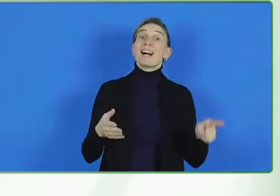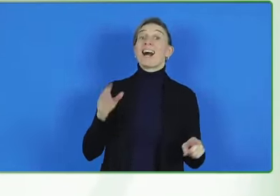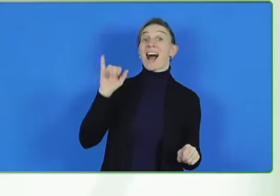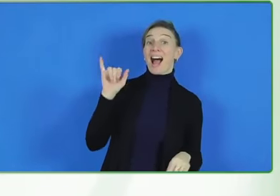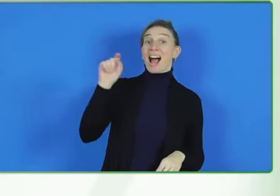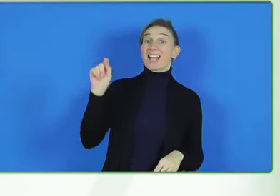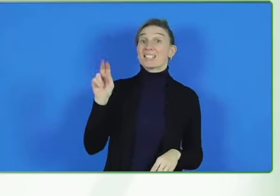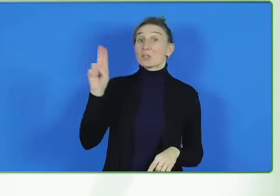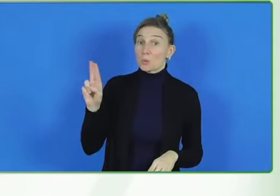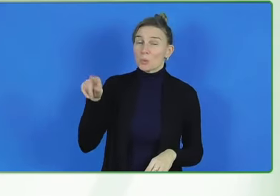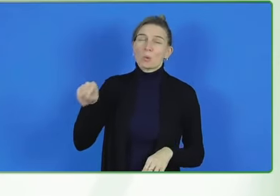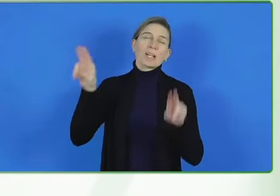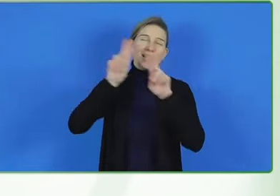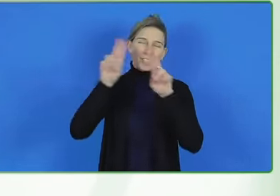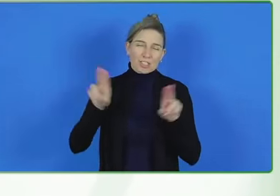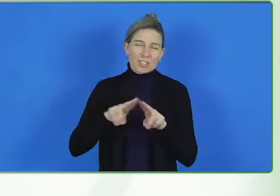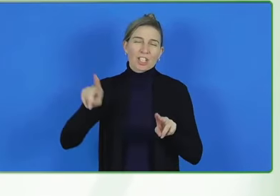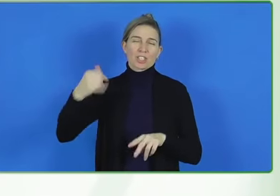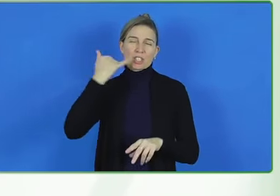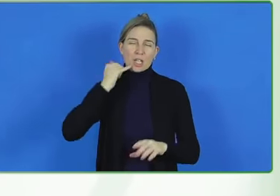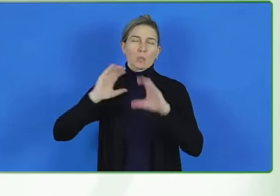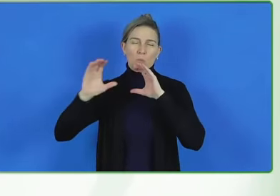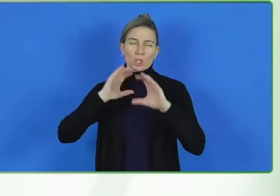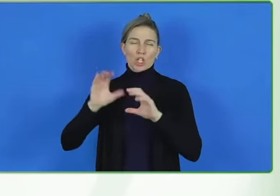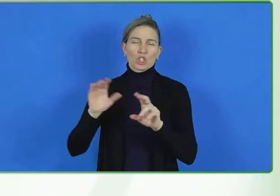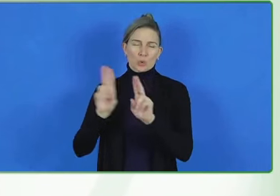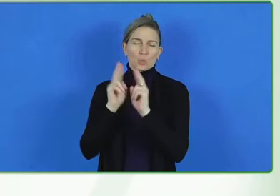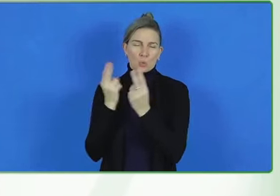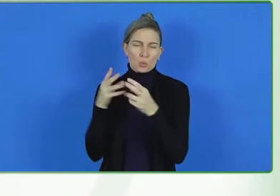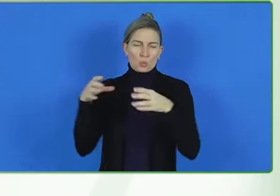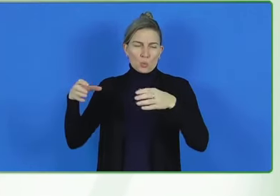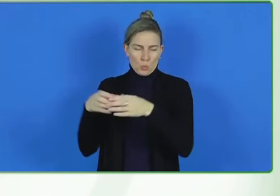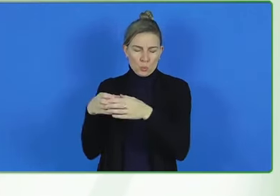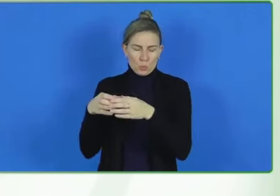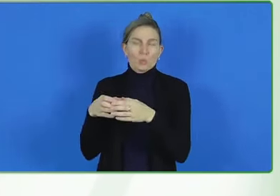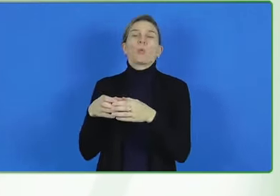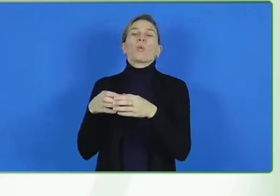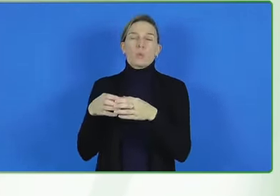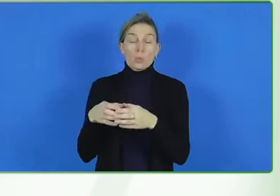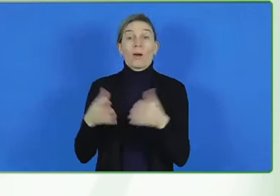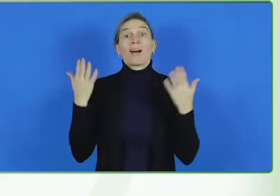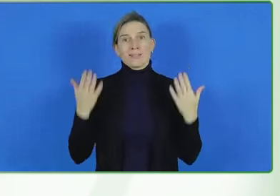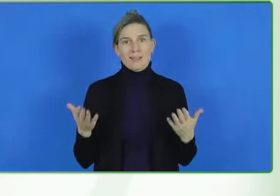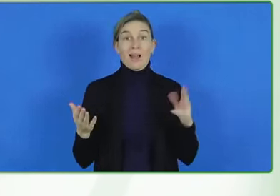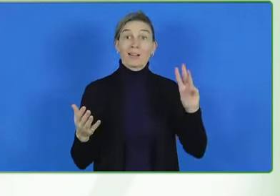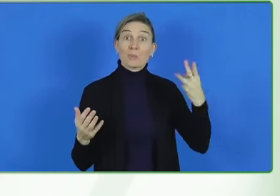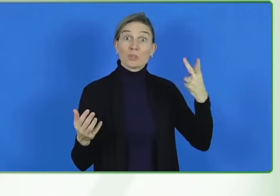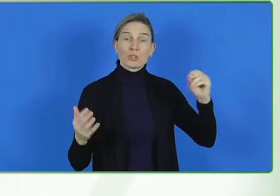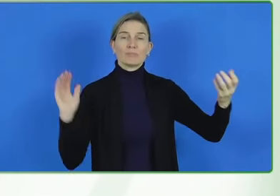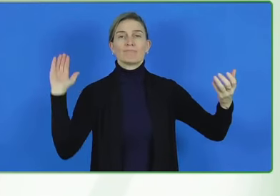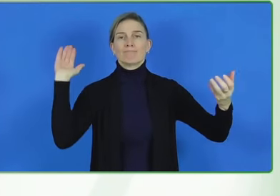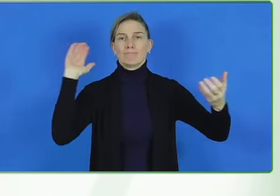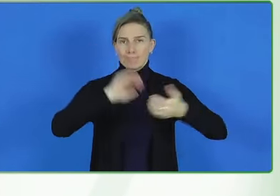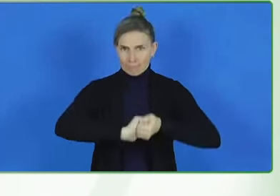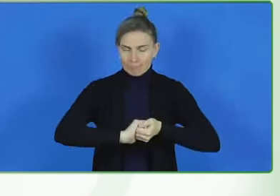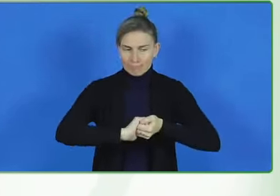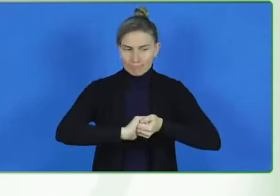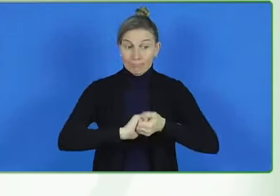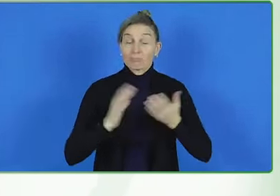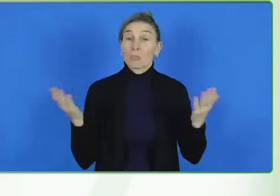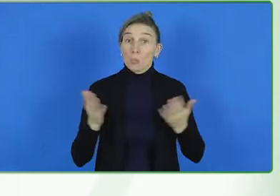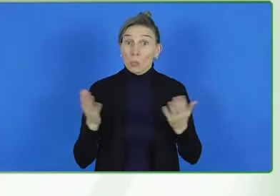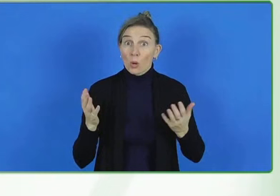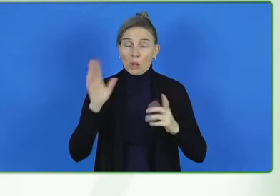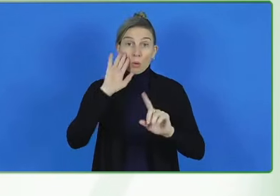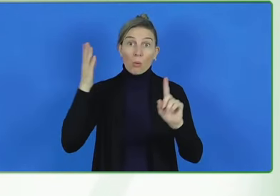ITU, has started collaboration with WHO on accessible telehealth.